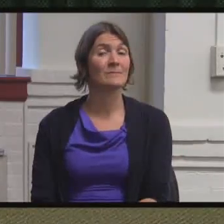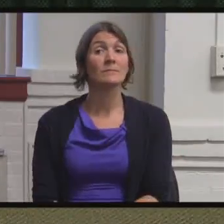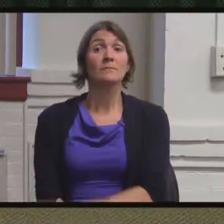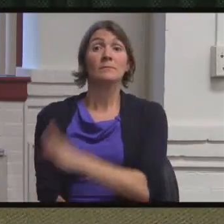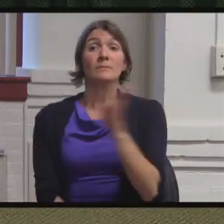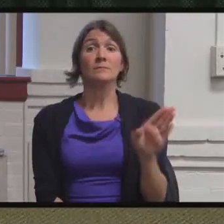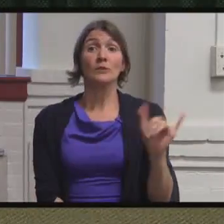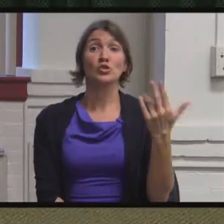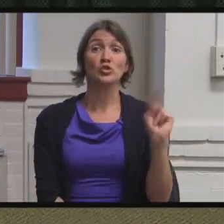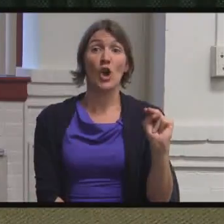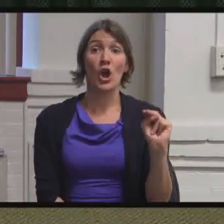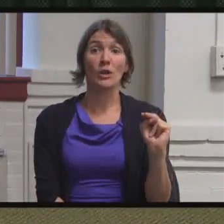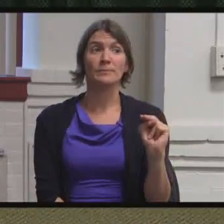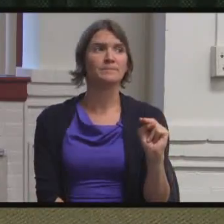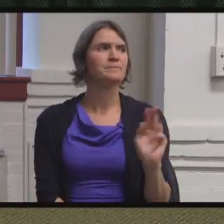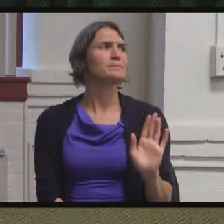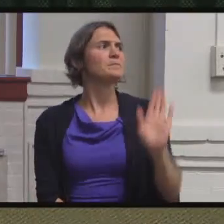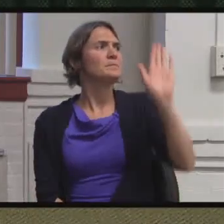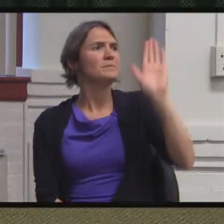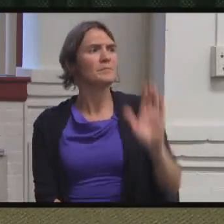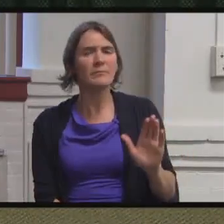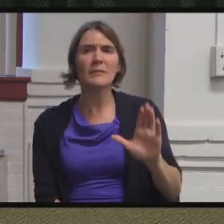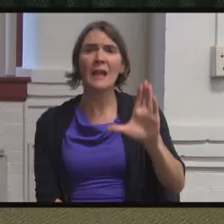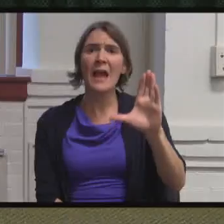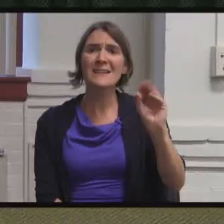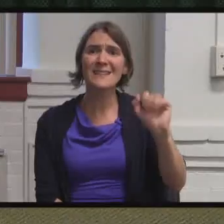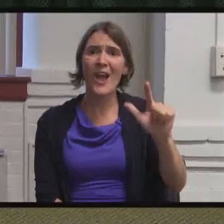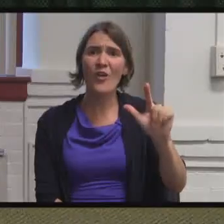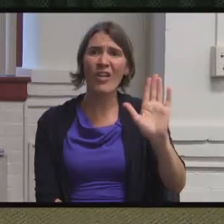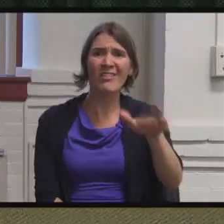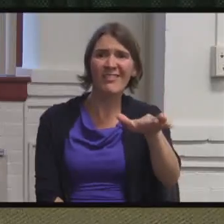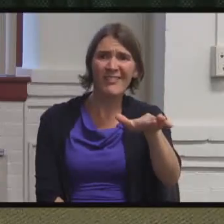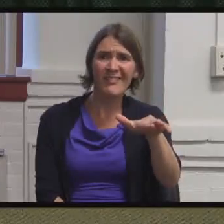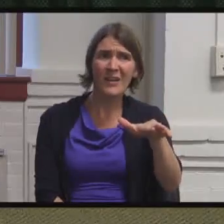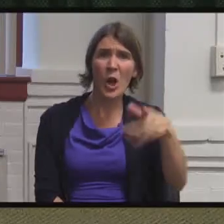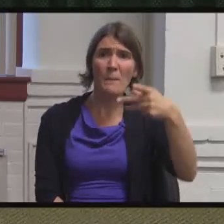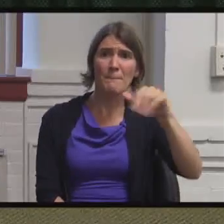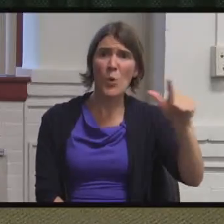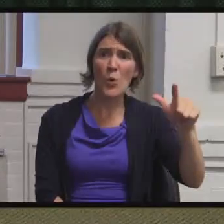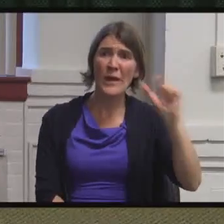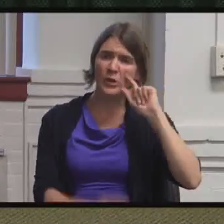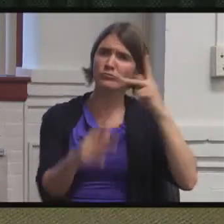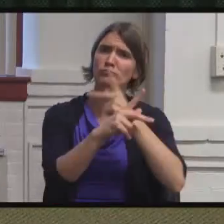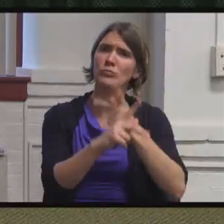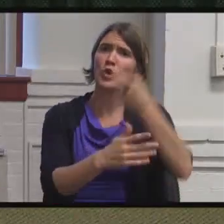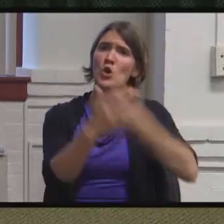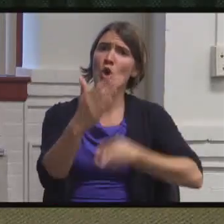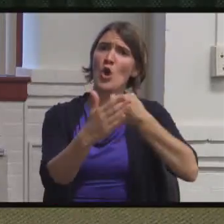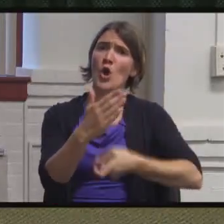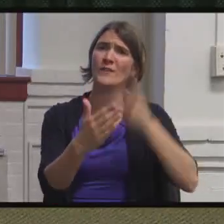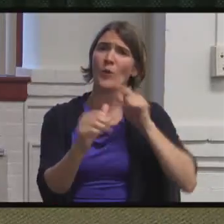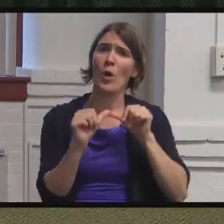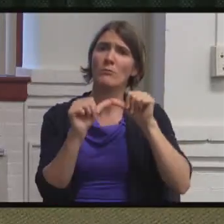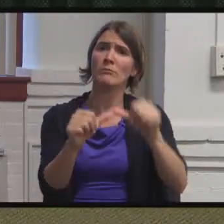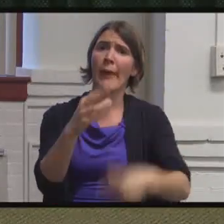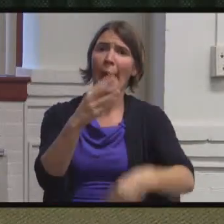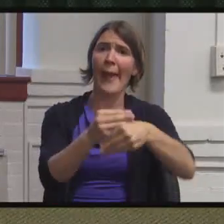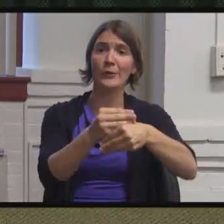John? Carol, just one thing on the pool. Is there a way to figure out what it would cost us for the